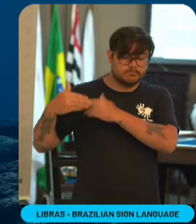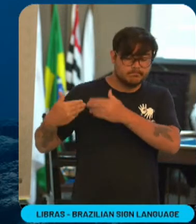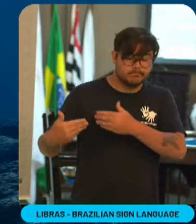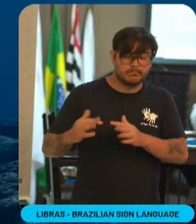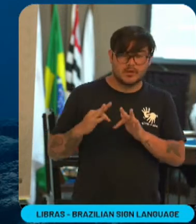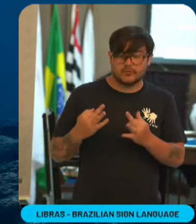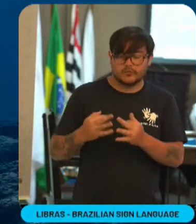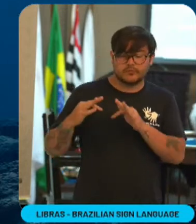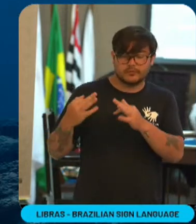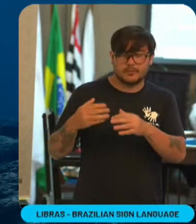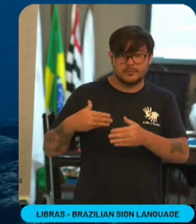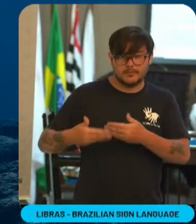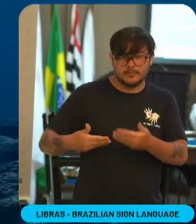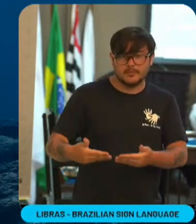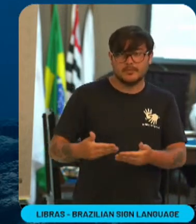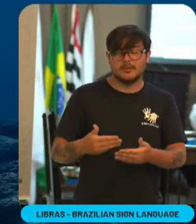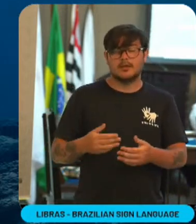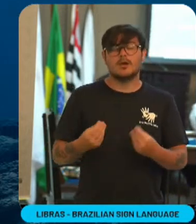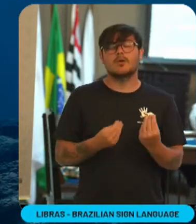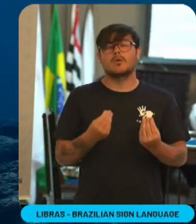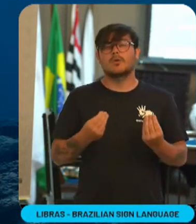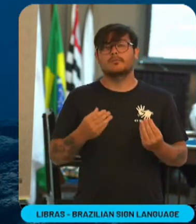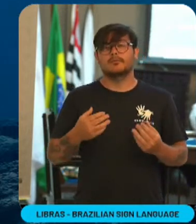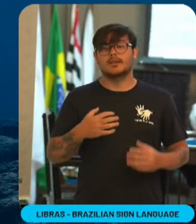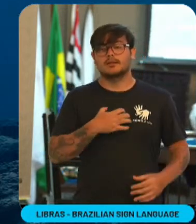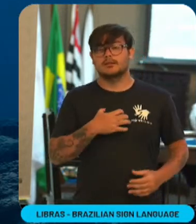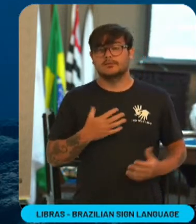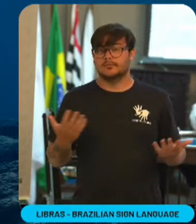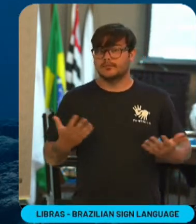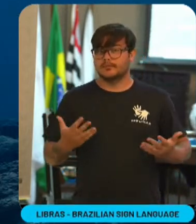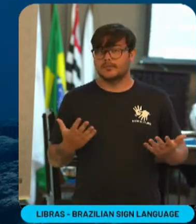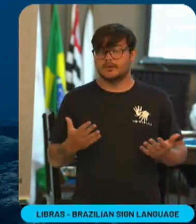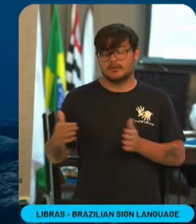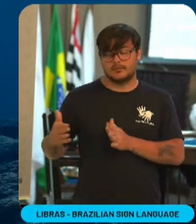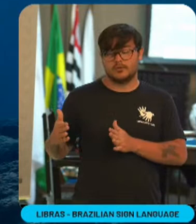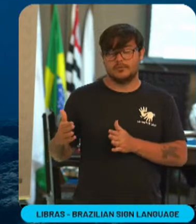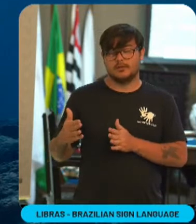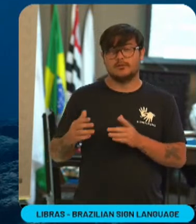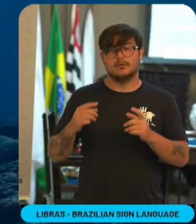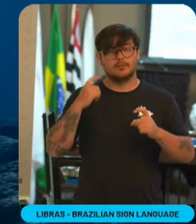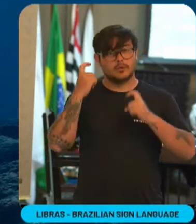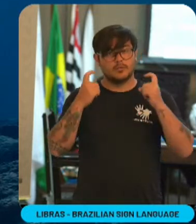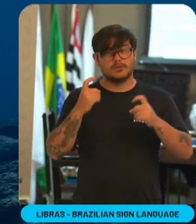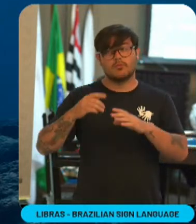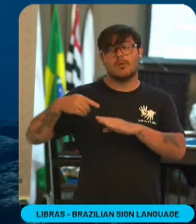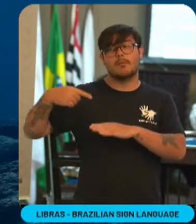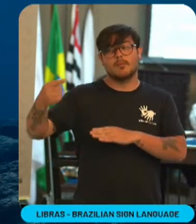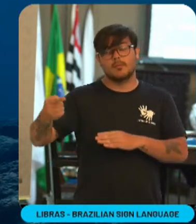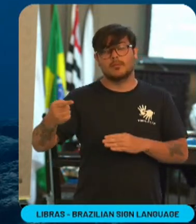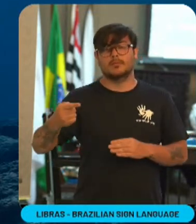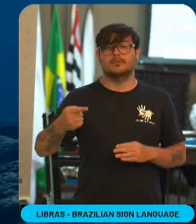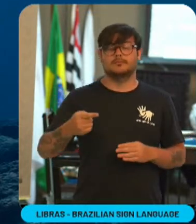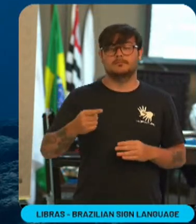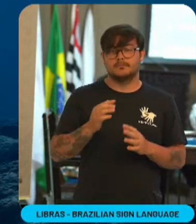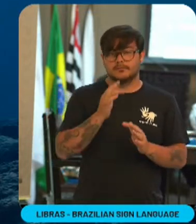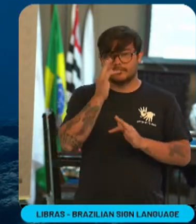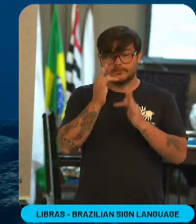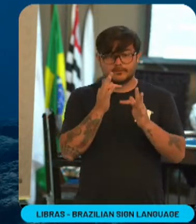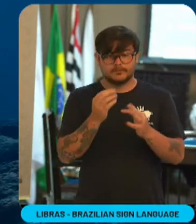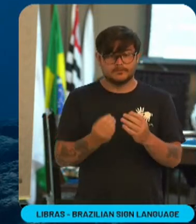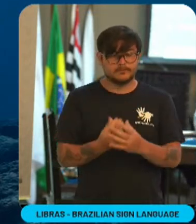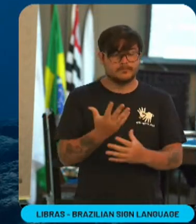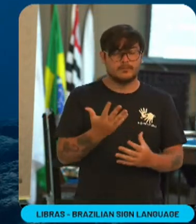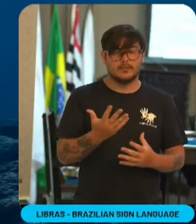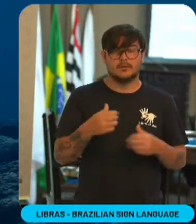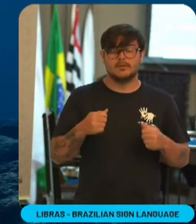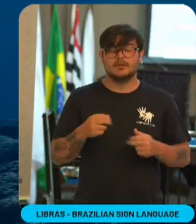the society, and talk about how we should behave today, in addition